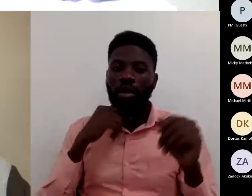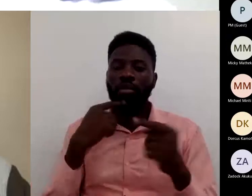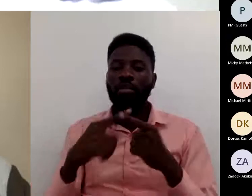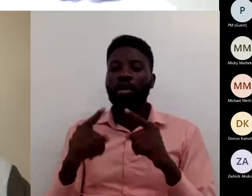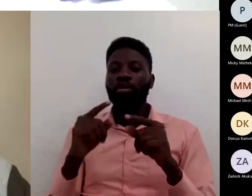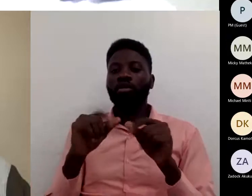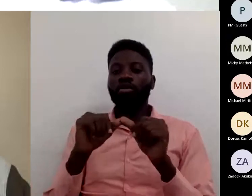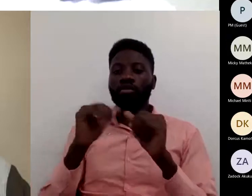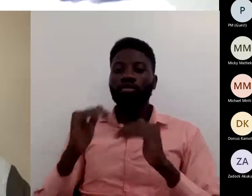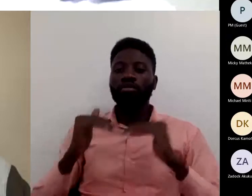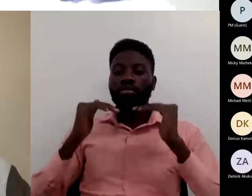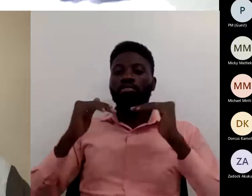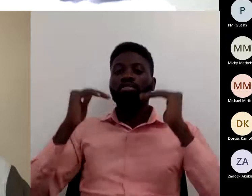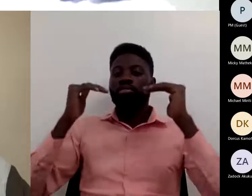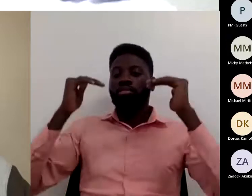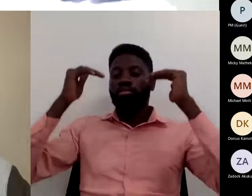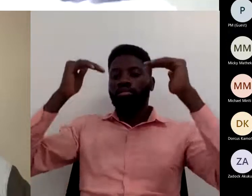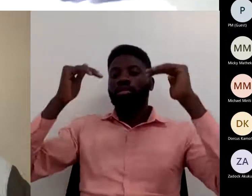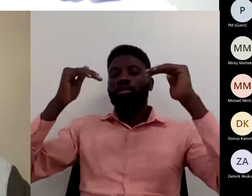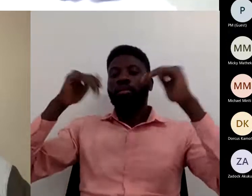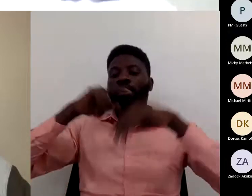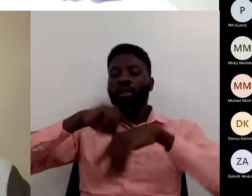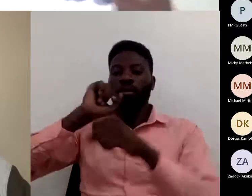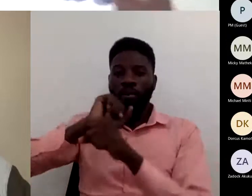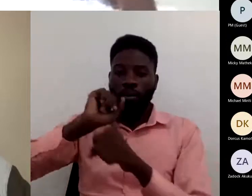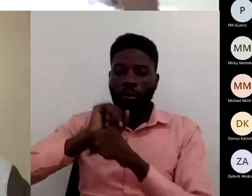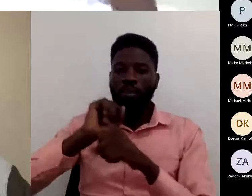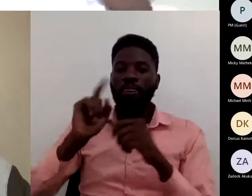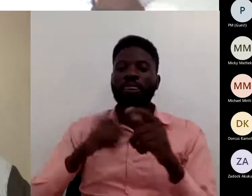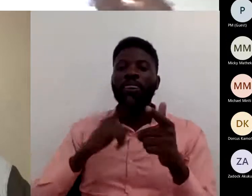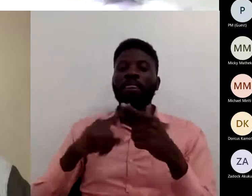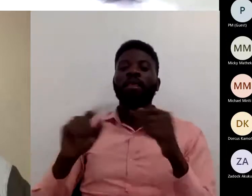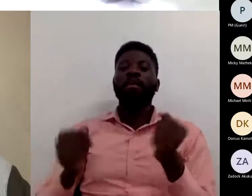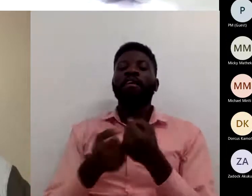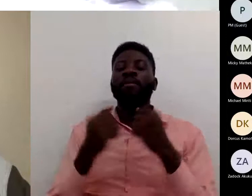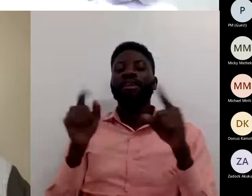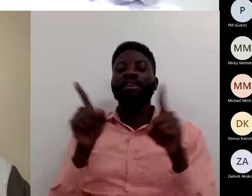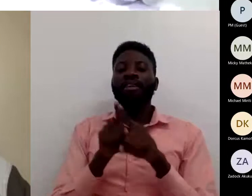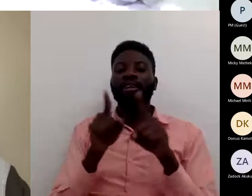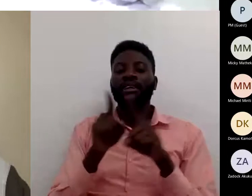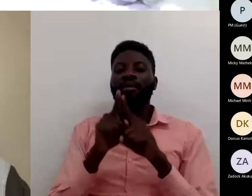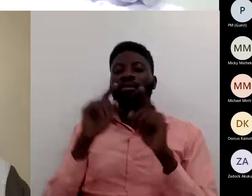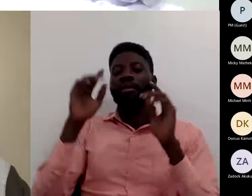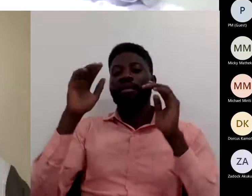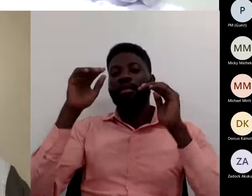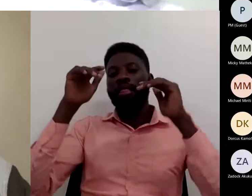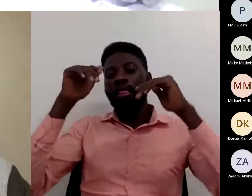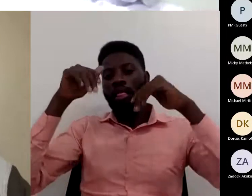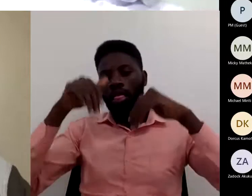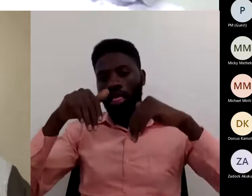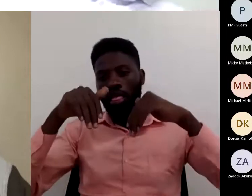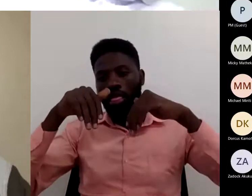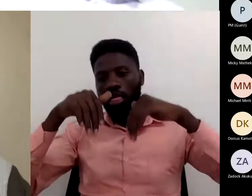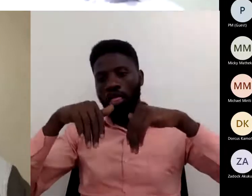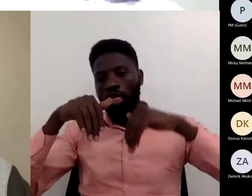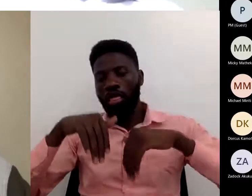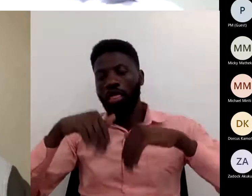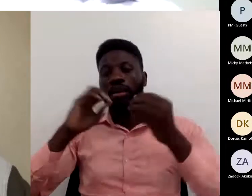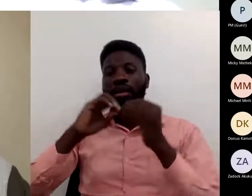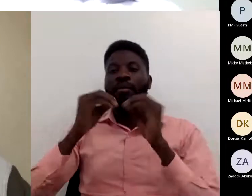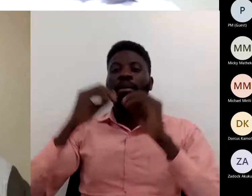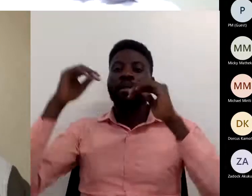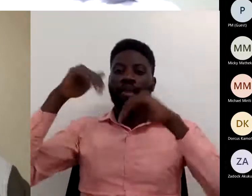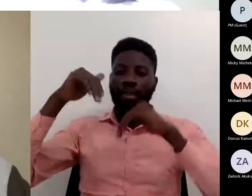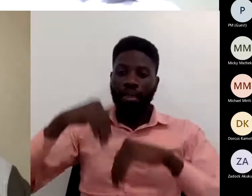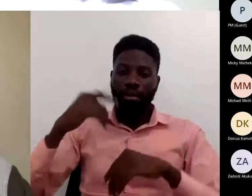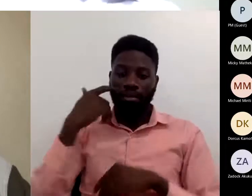levels of their career, they tend to go a bit lower, and we keep on dropping on the statistics. But